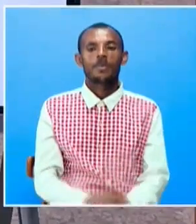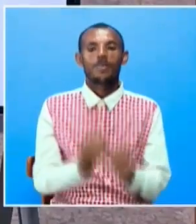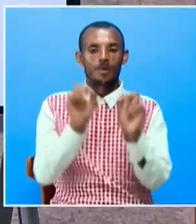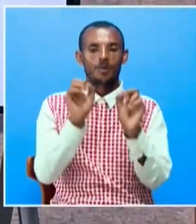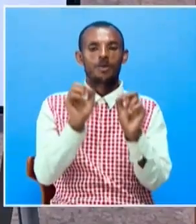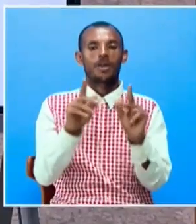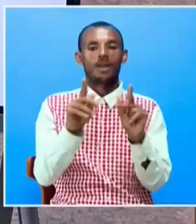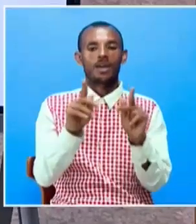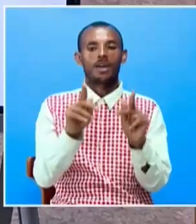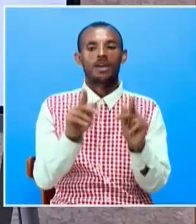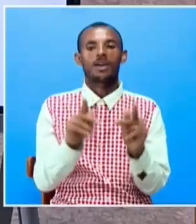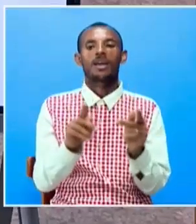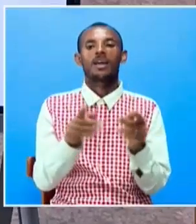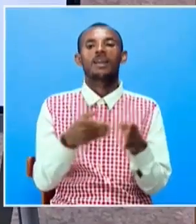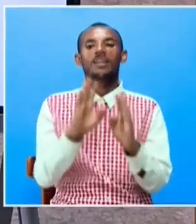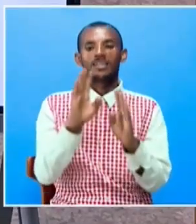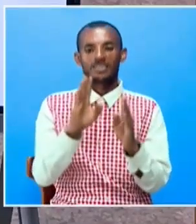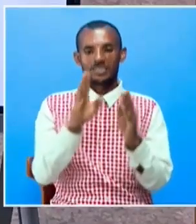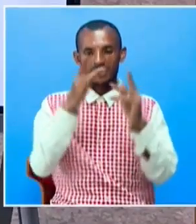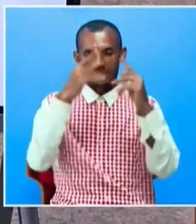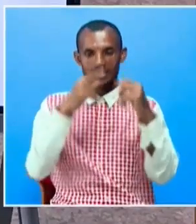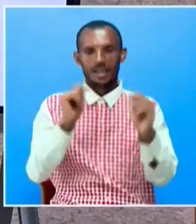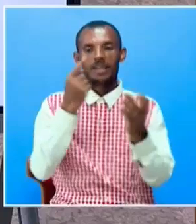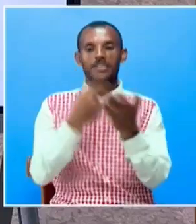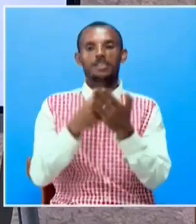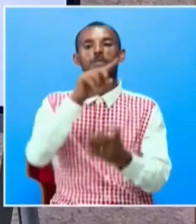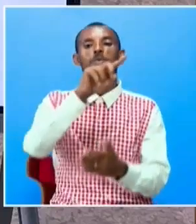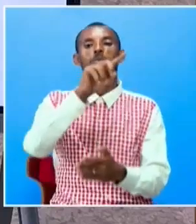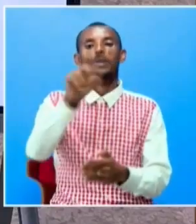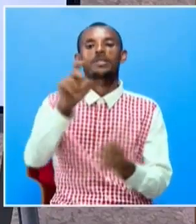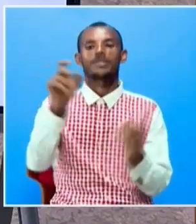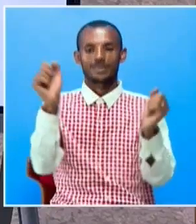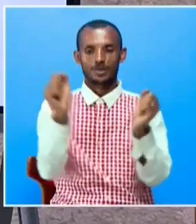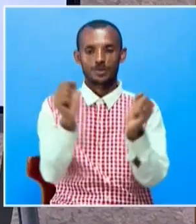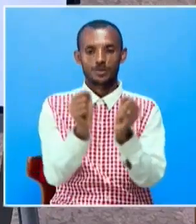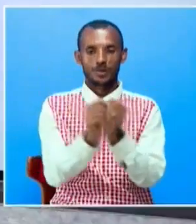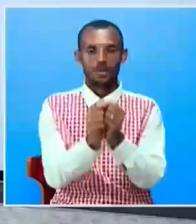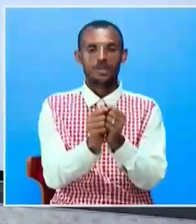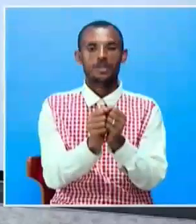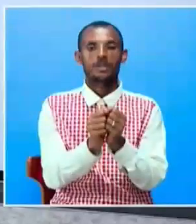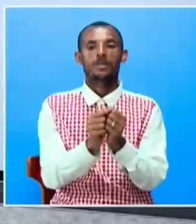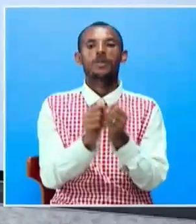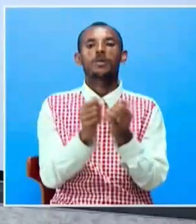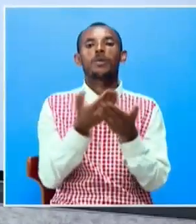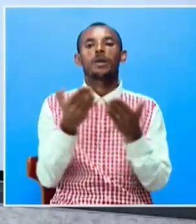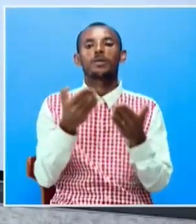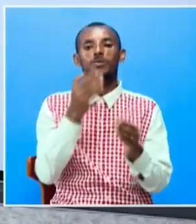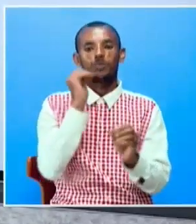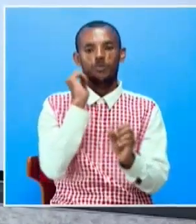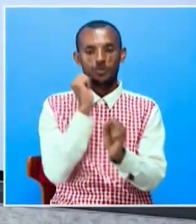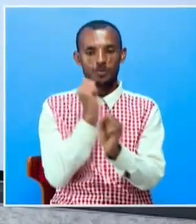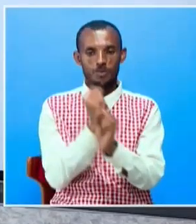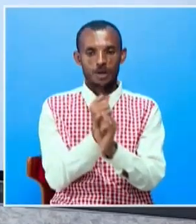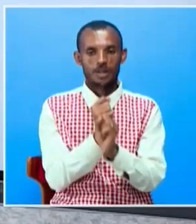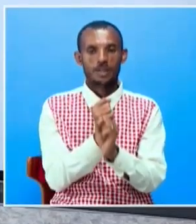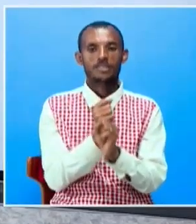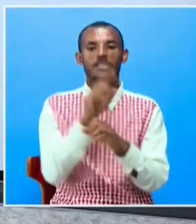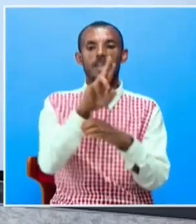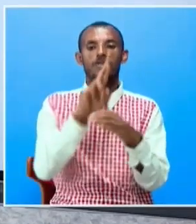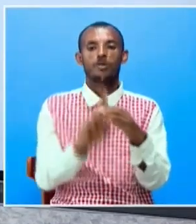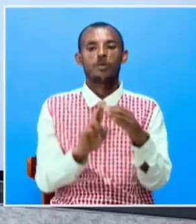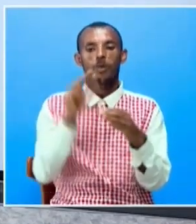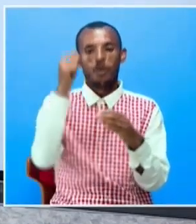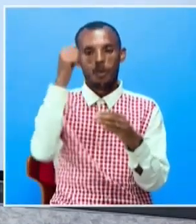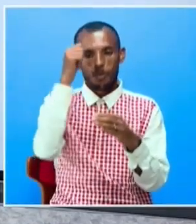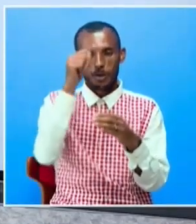Okay, let's try this question together. We are asked to find the ratio of boys